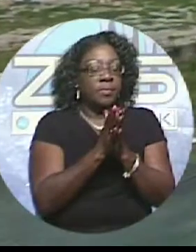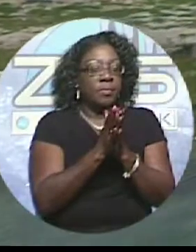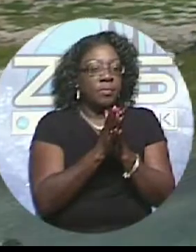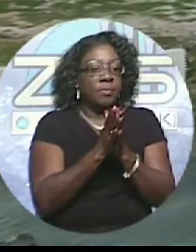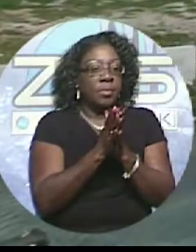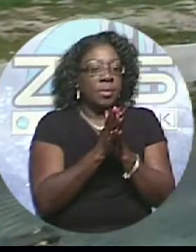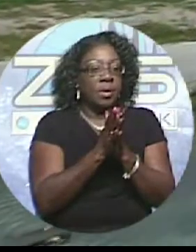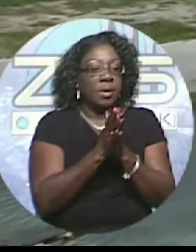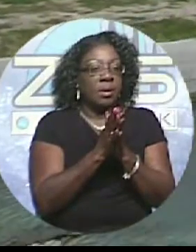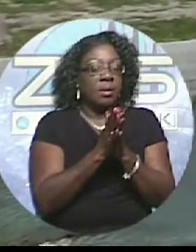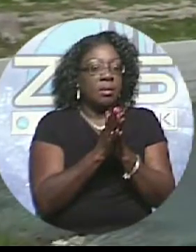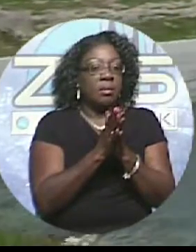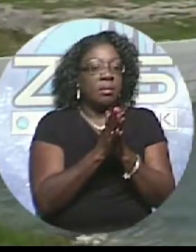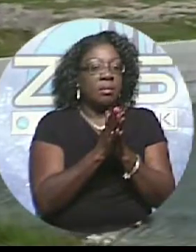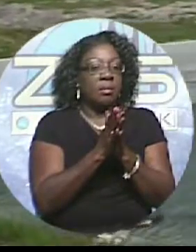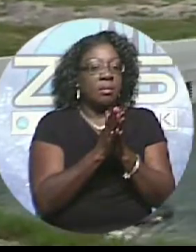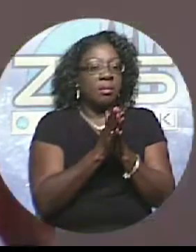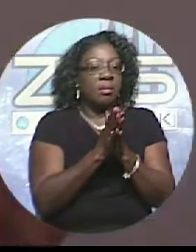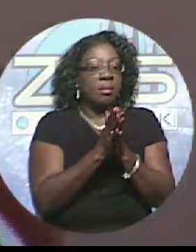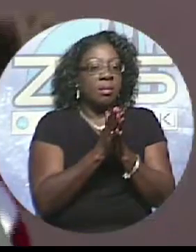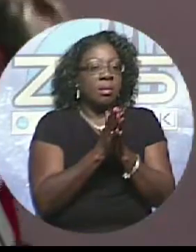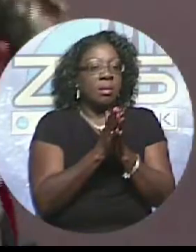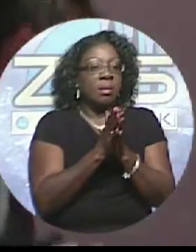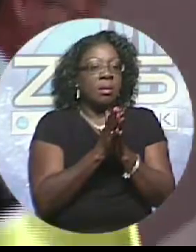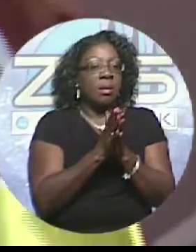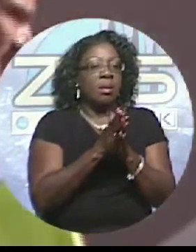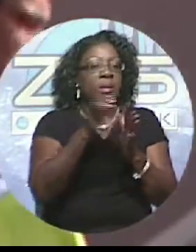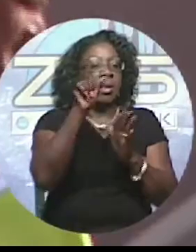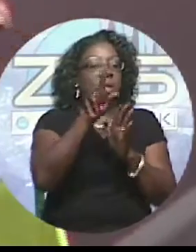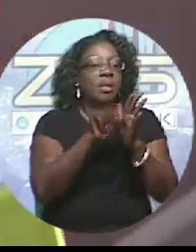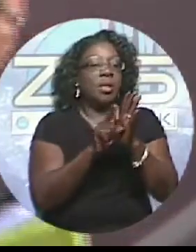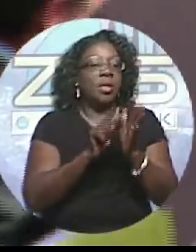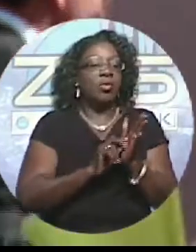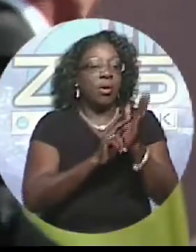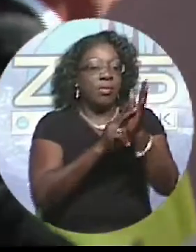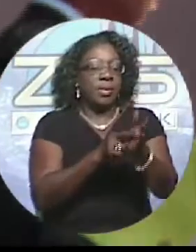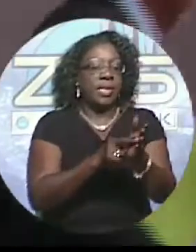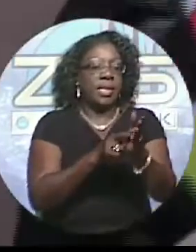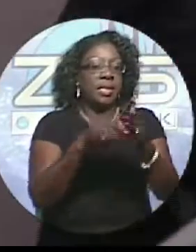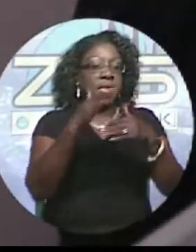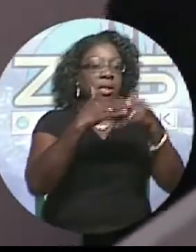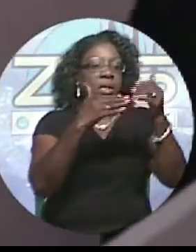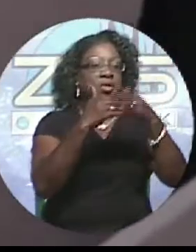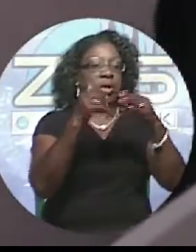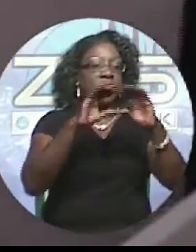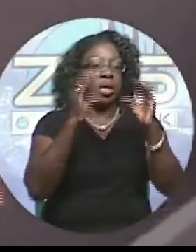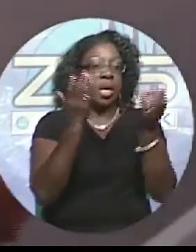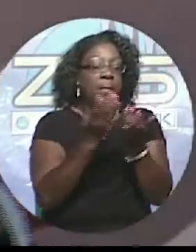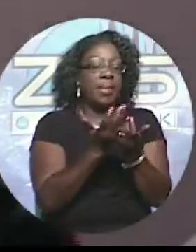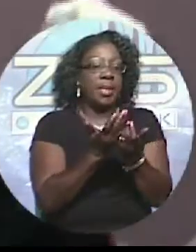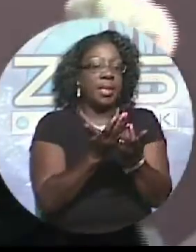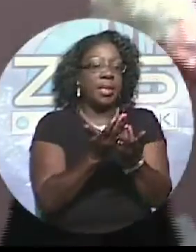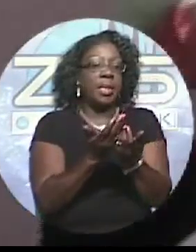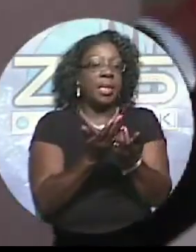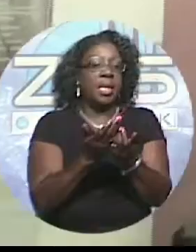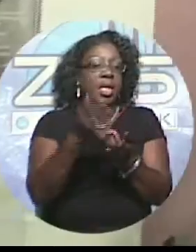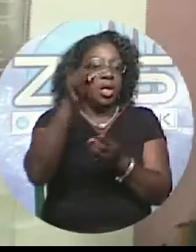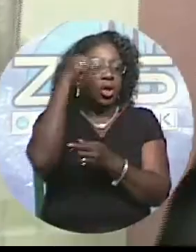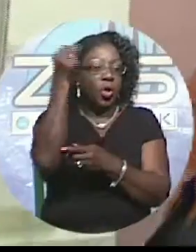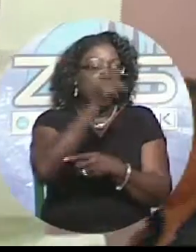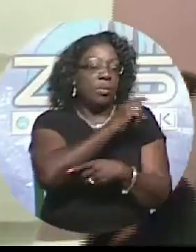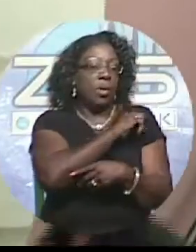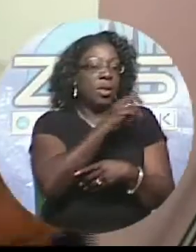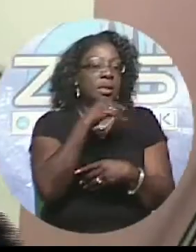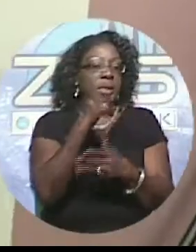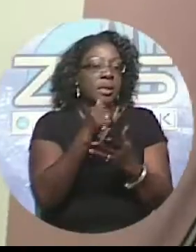is exceptionally urgent. Now, attorneys representing China Construction Company America Bahamas, Sean Maury